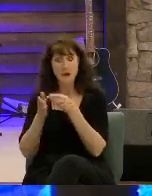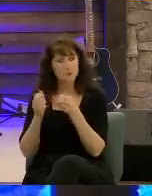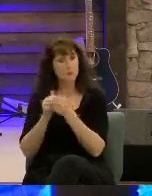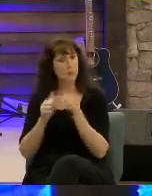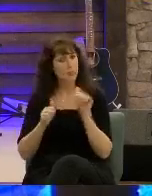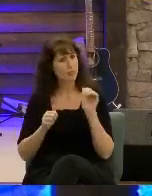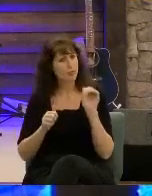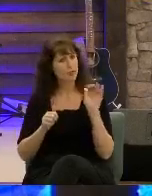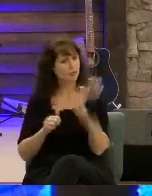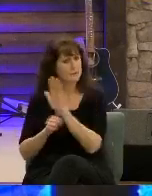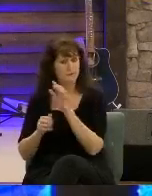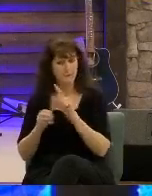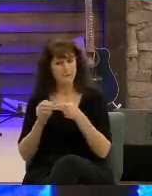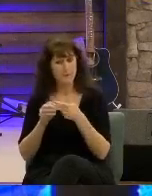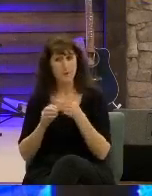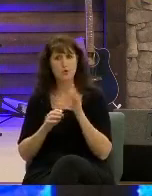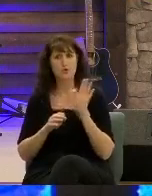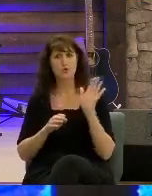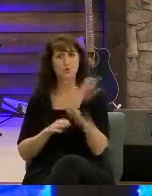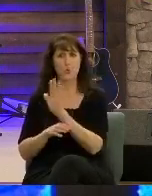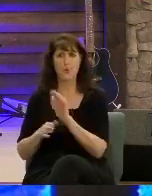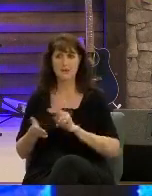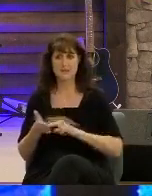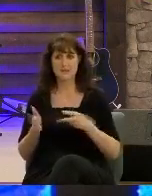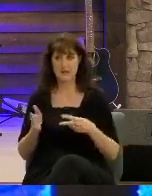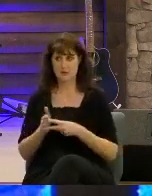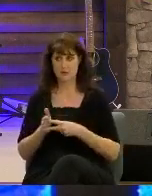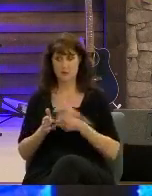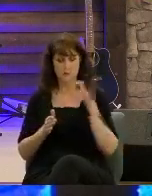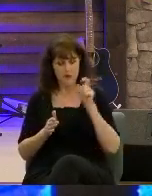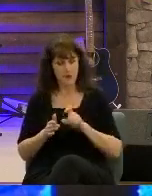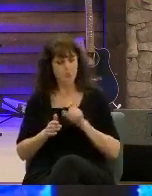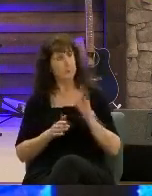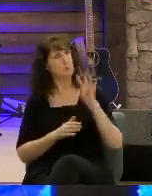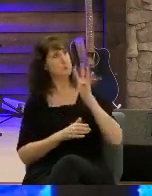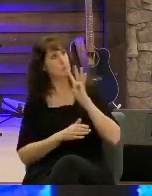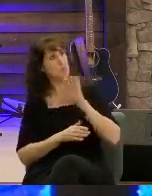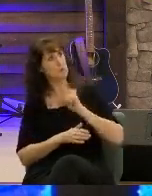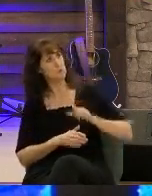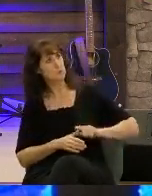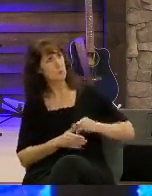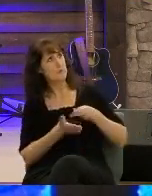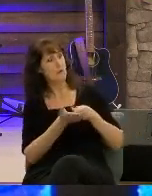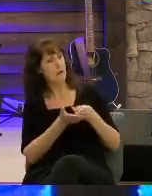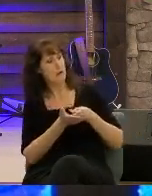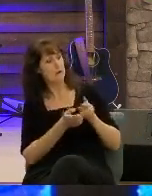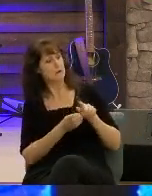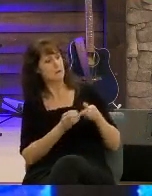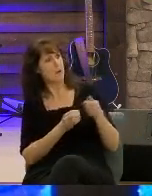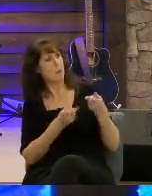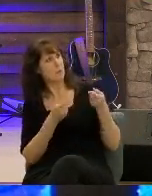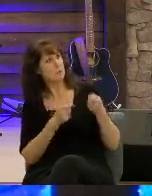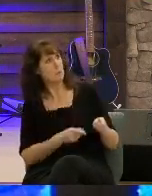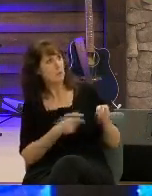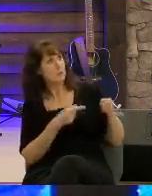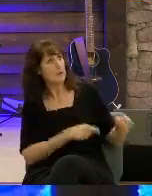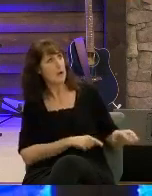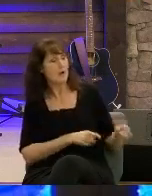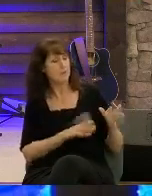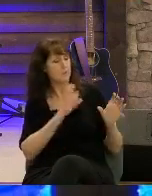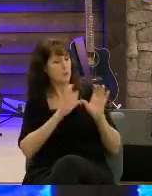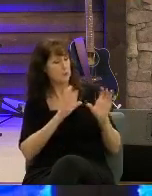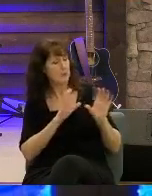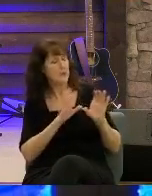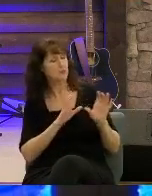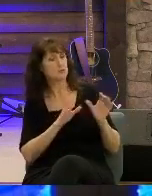We have to be honest with ourselves. We have to talk to the Lord and be honest about what's going on with the communication